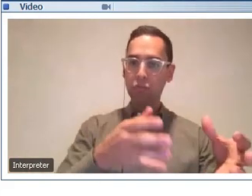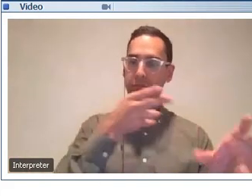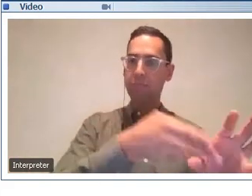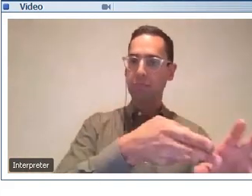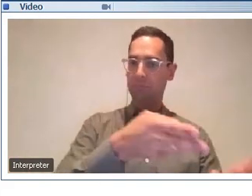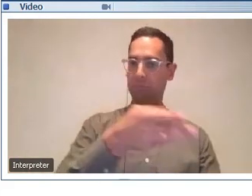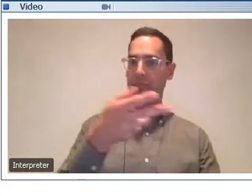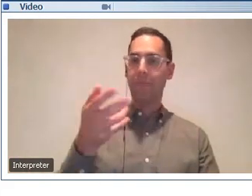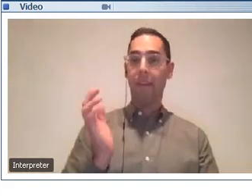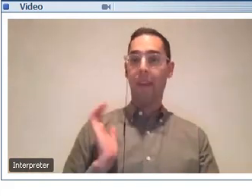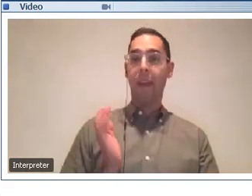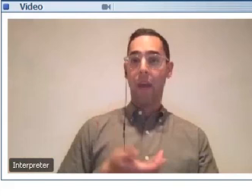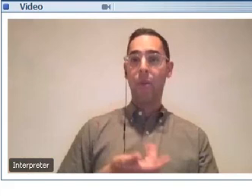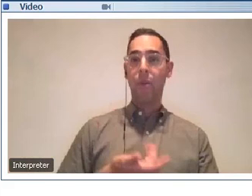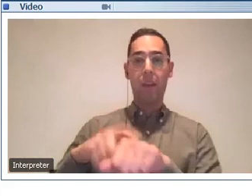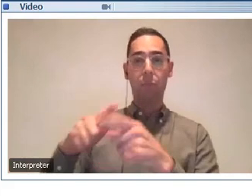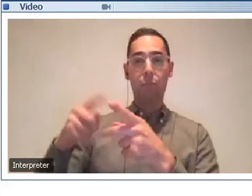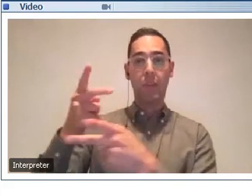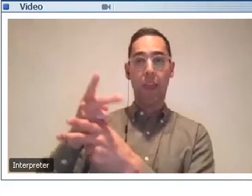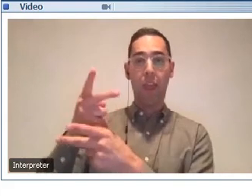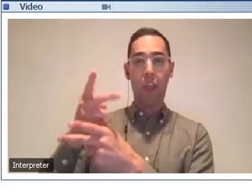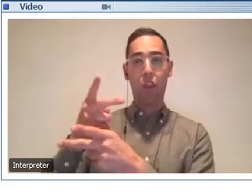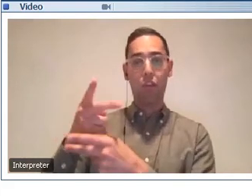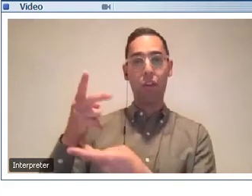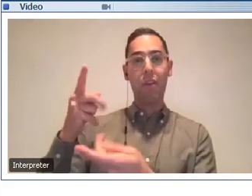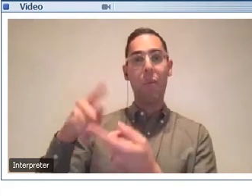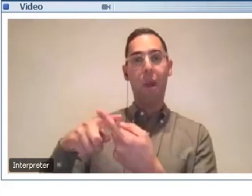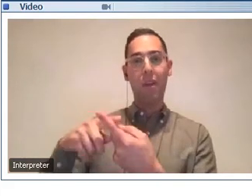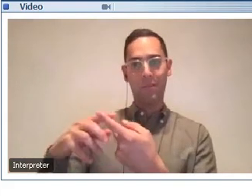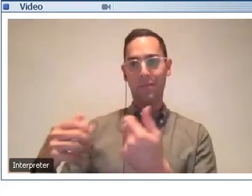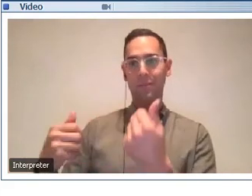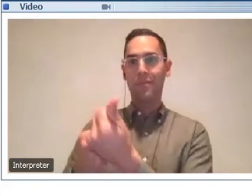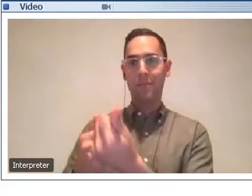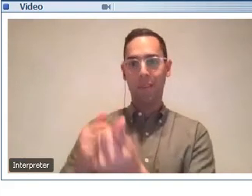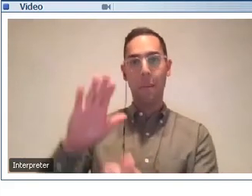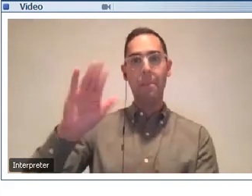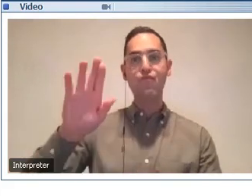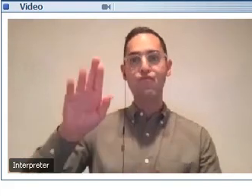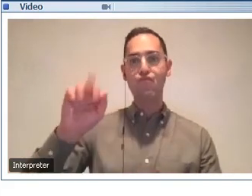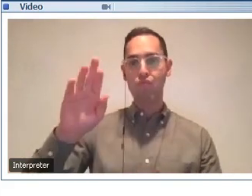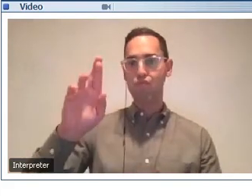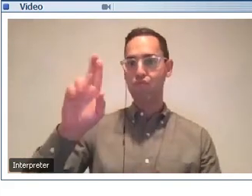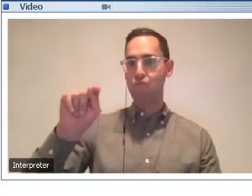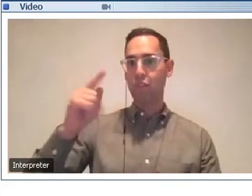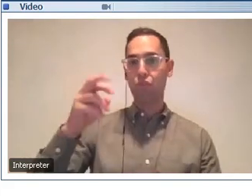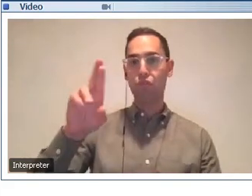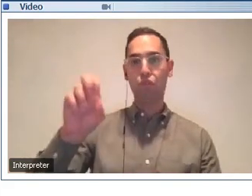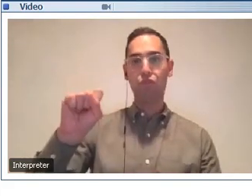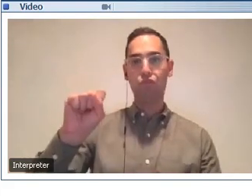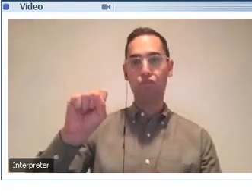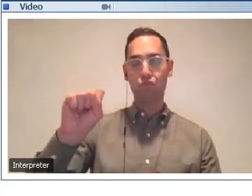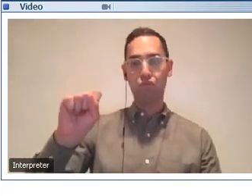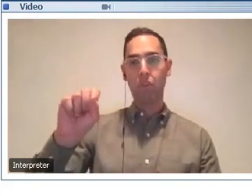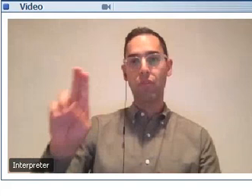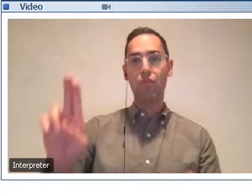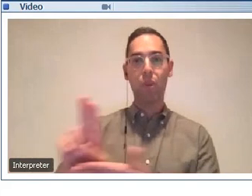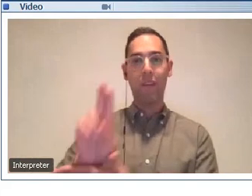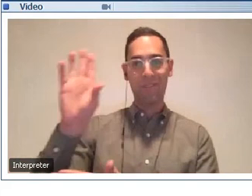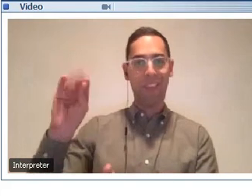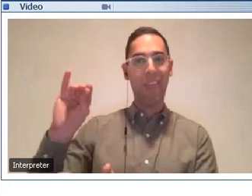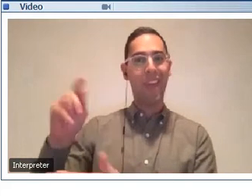spearheaded by New Jersey Citizen Action as well as Rutgers University, which gave us access to data. And that's